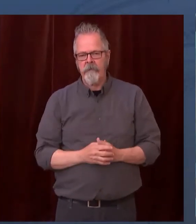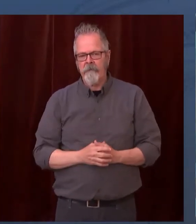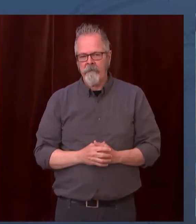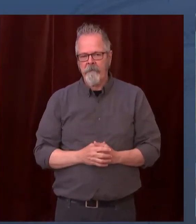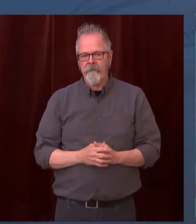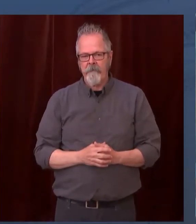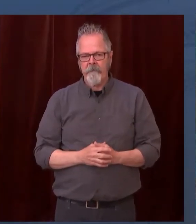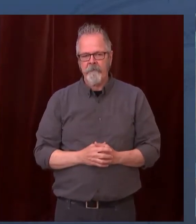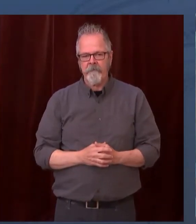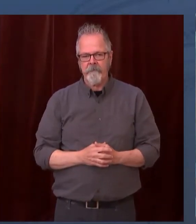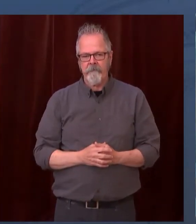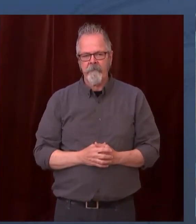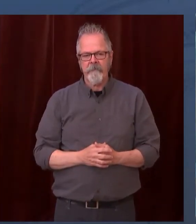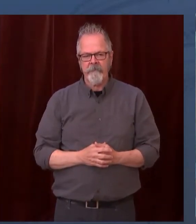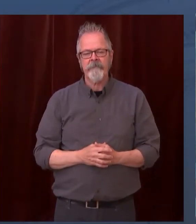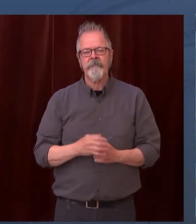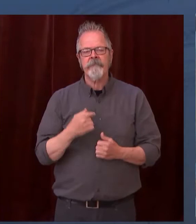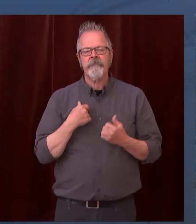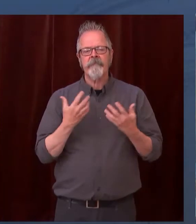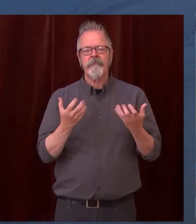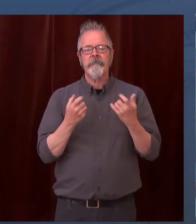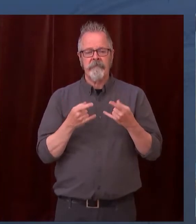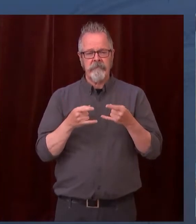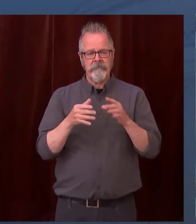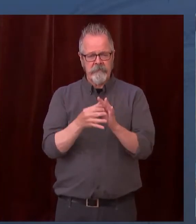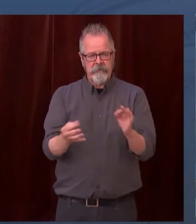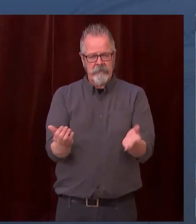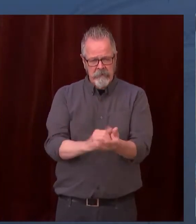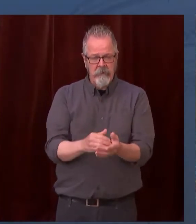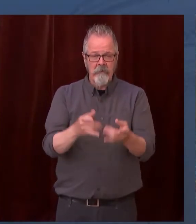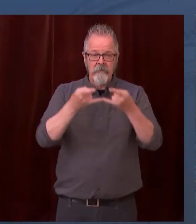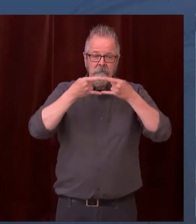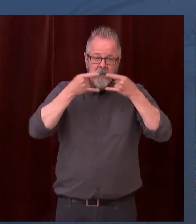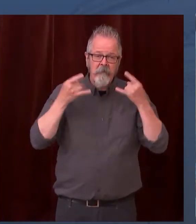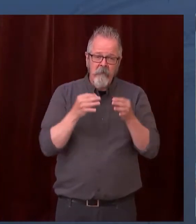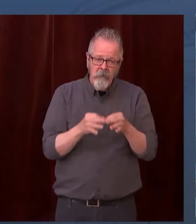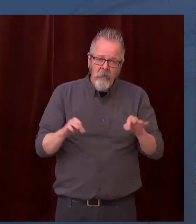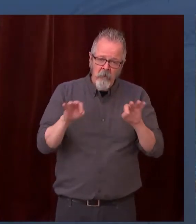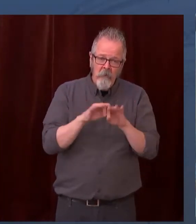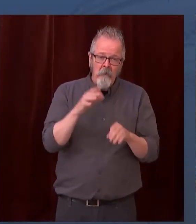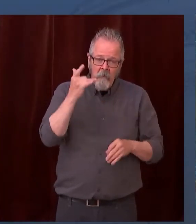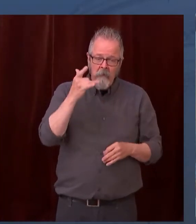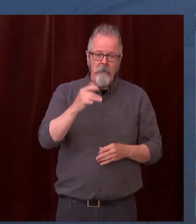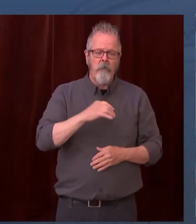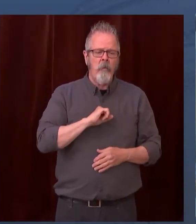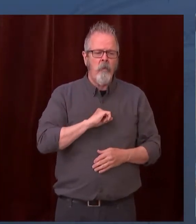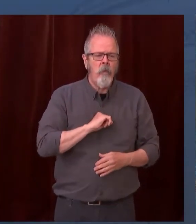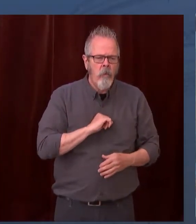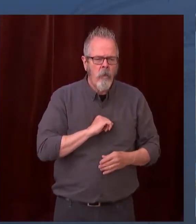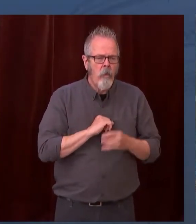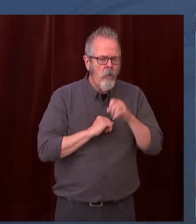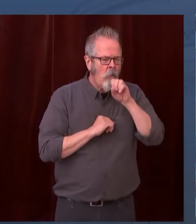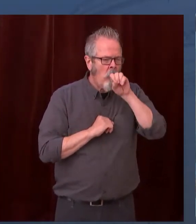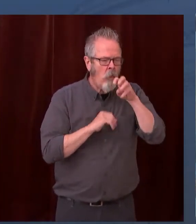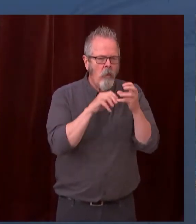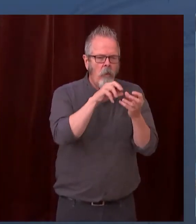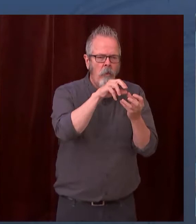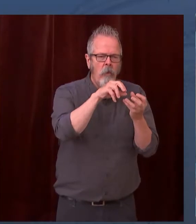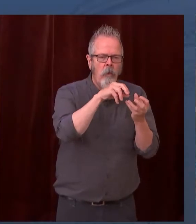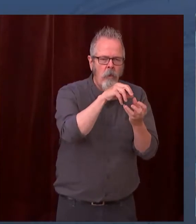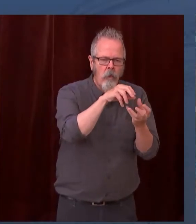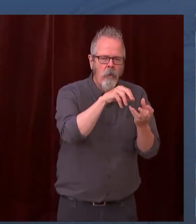virus on to others. We also know that people can spread the virus for up to 2 days before they begin showing any